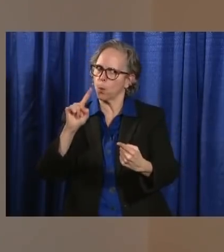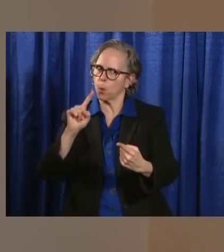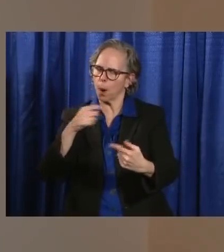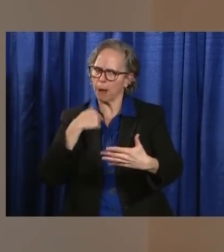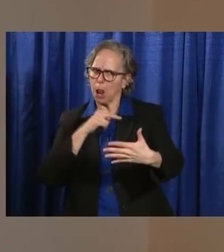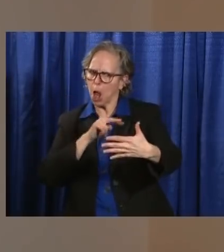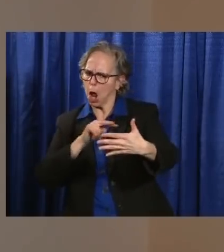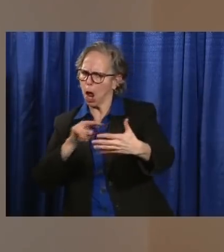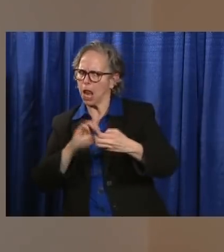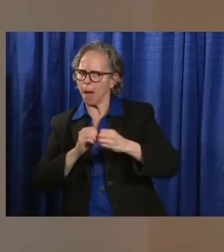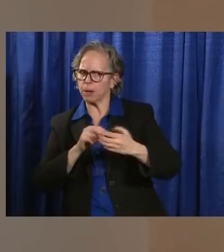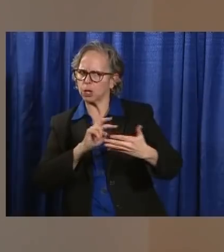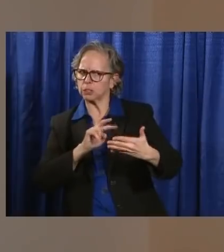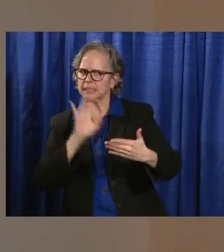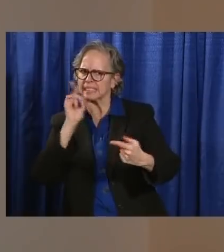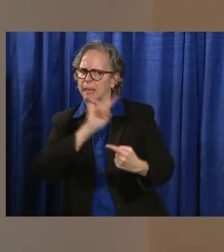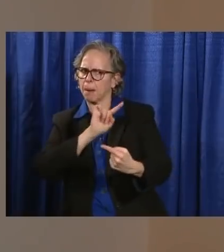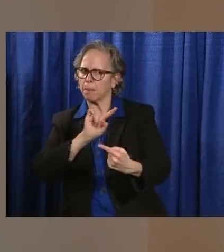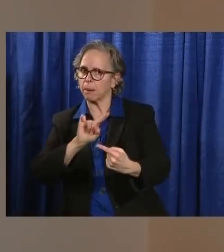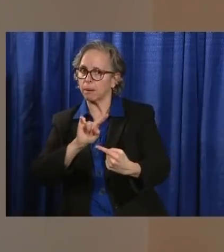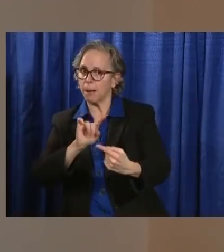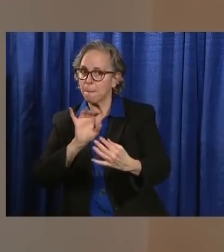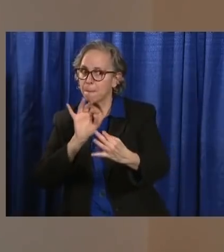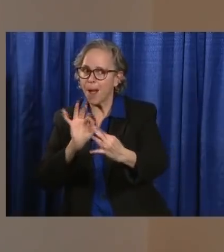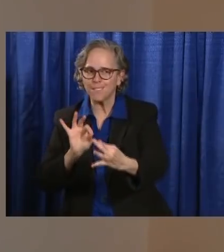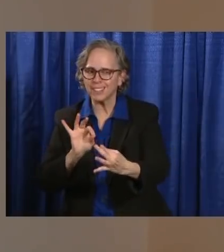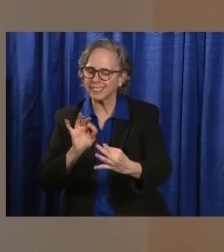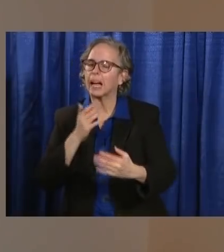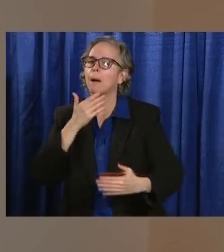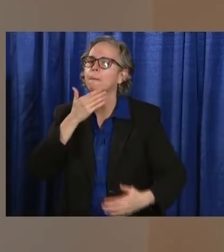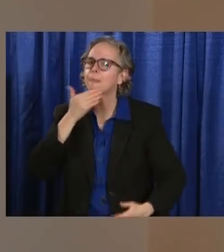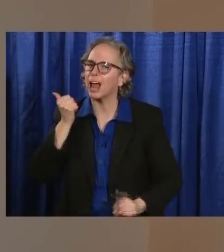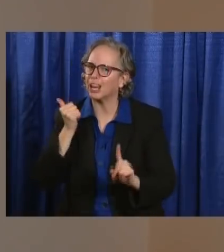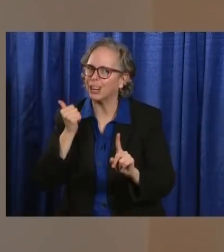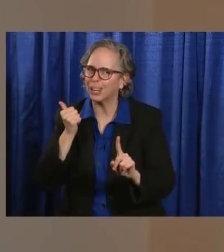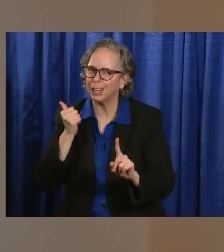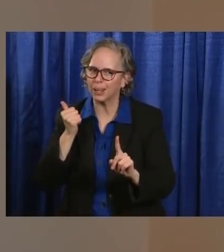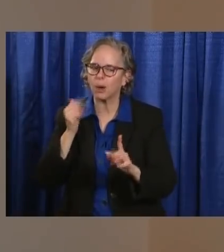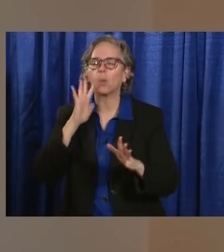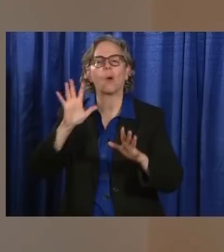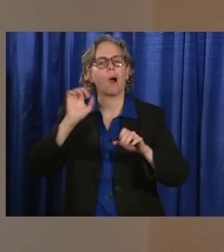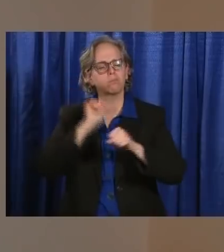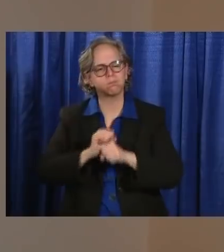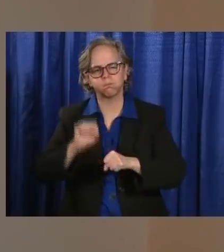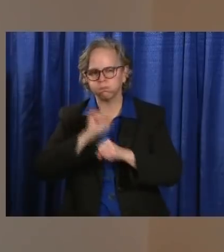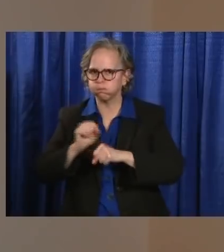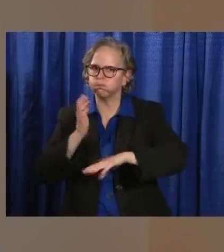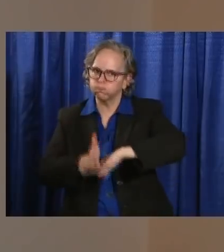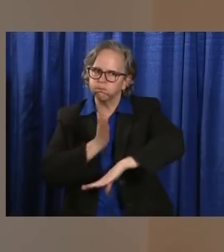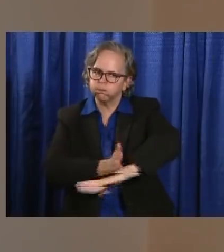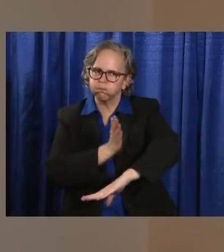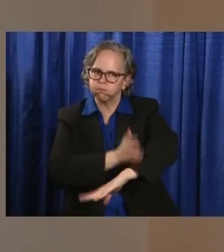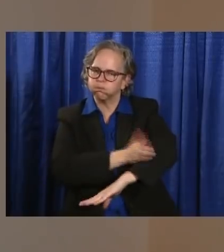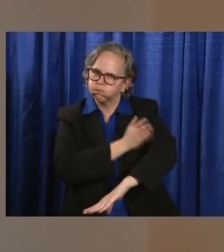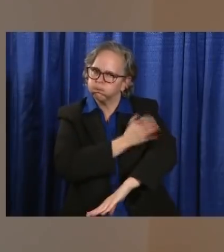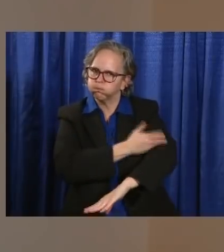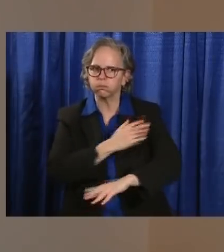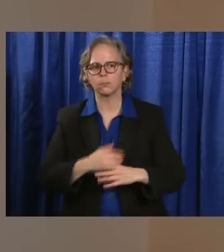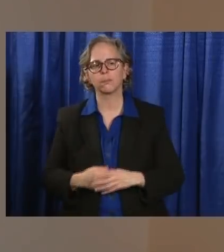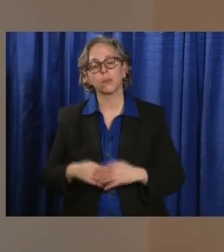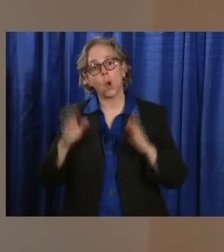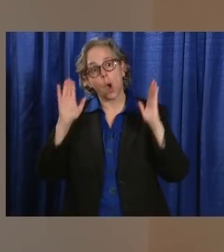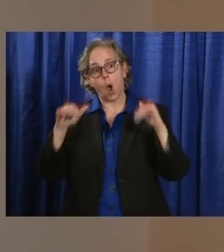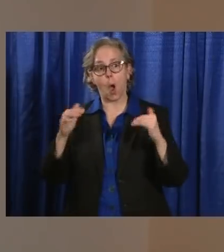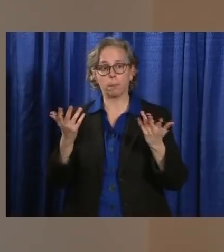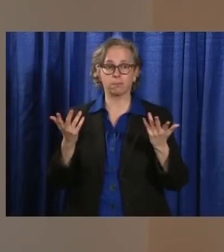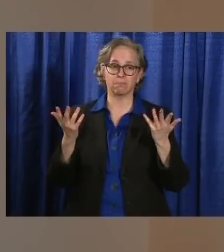to get better, but it's still not where we want it to be. So they're going to continue to do this. I hope we will be in much better place by